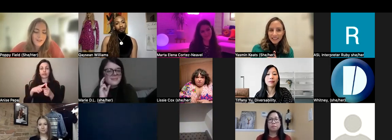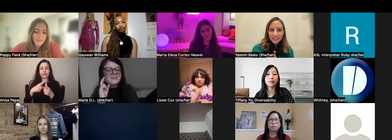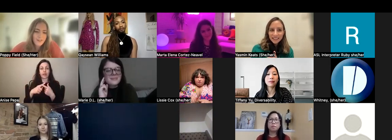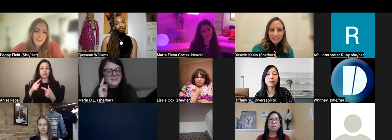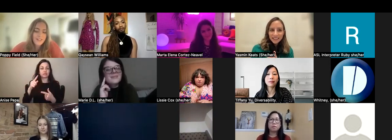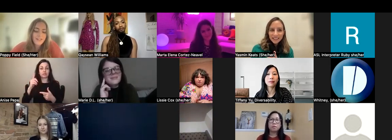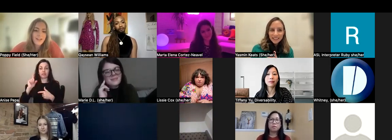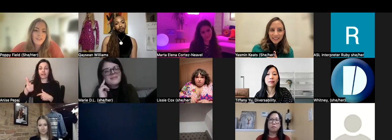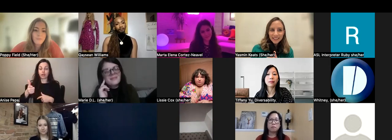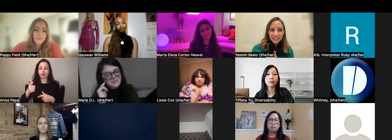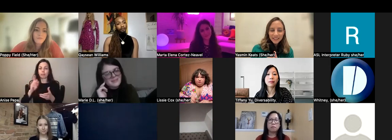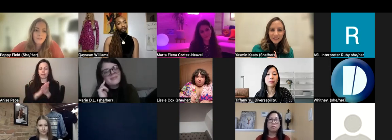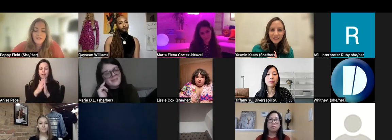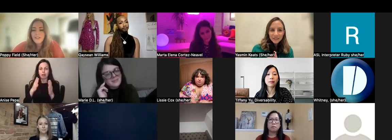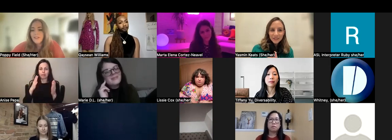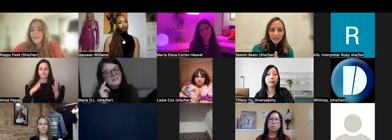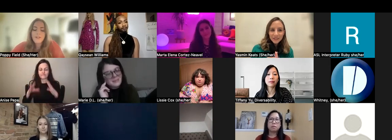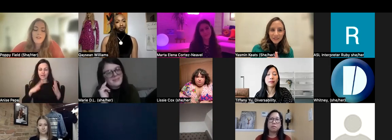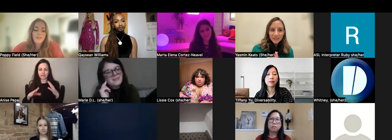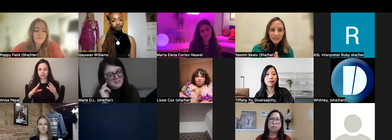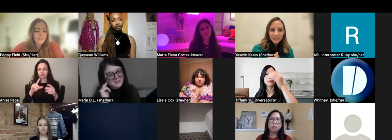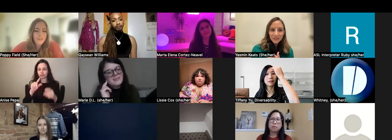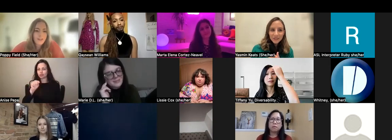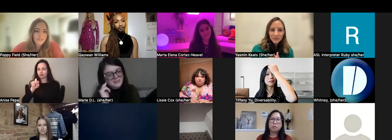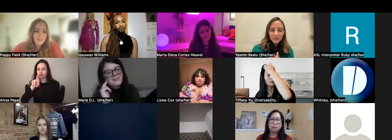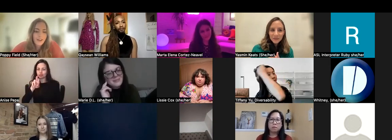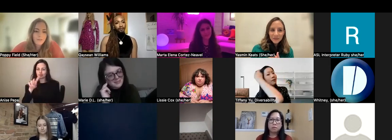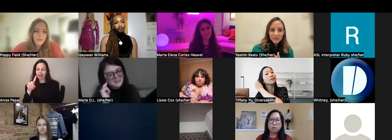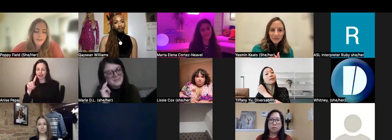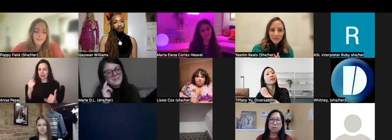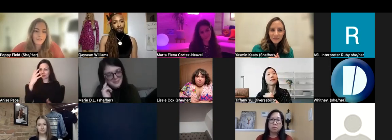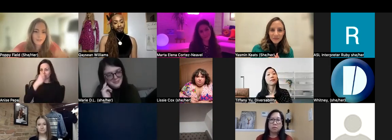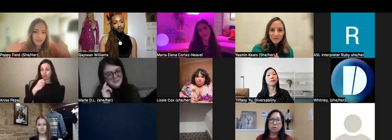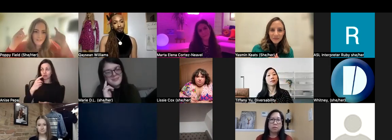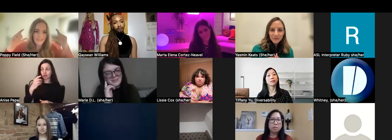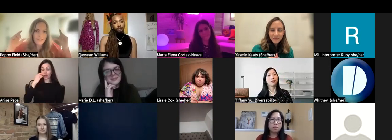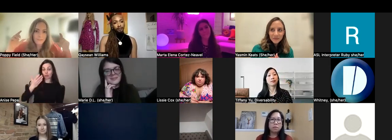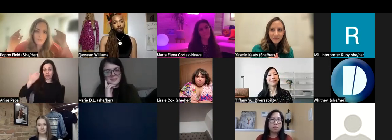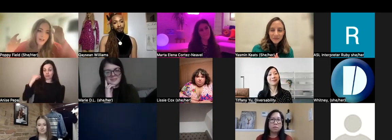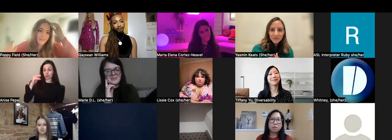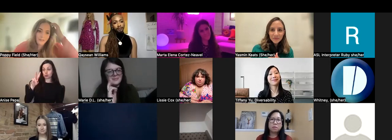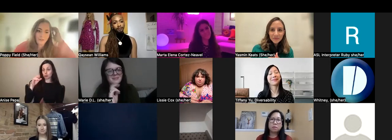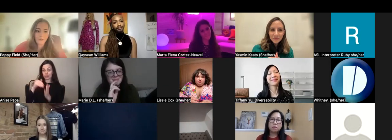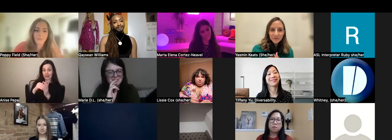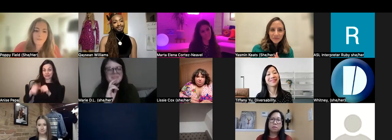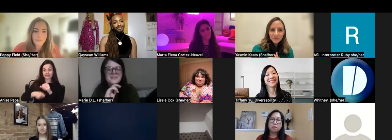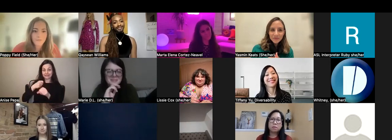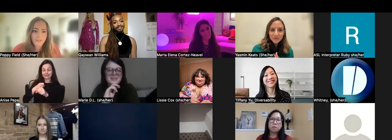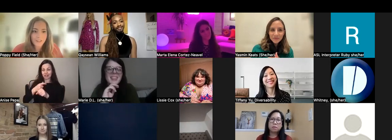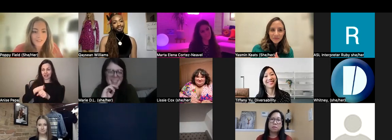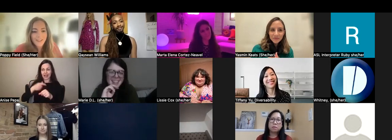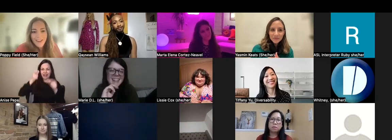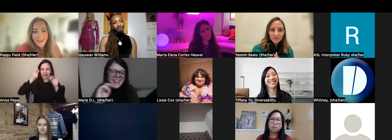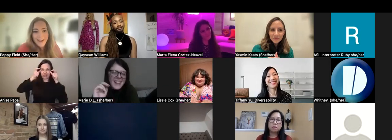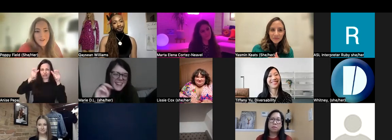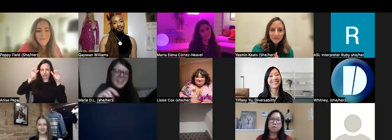they're a fashion trend, and now they're beautiful. And I know in the 2000s, I was wearing those 3D glasses popped out to look cool in my Facebook